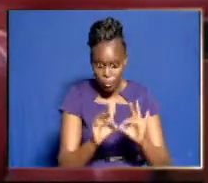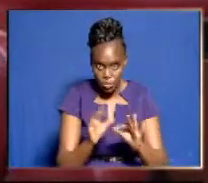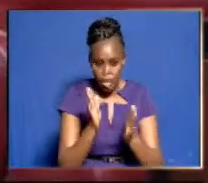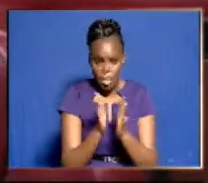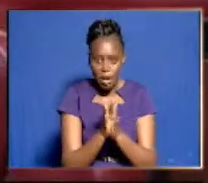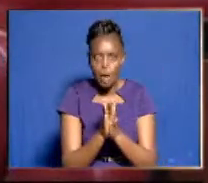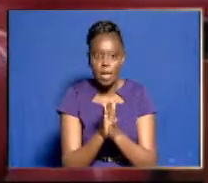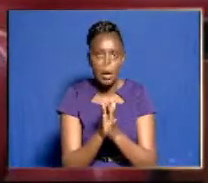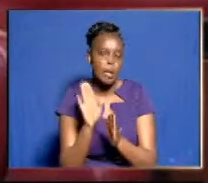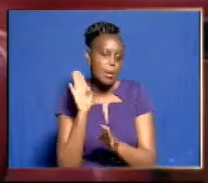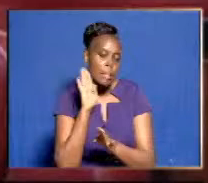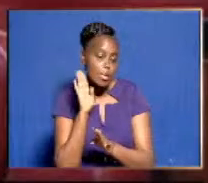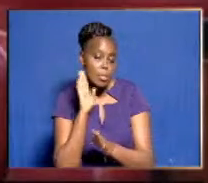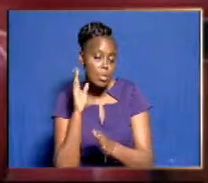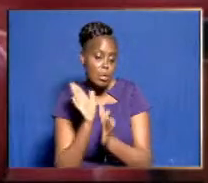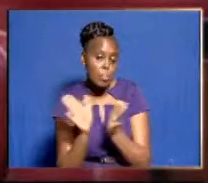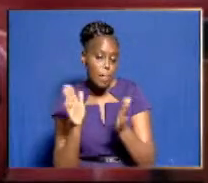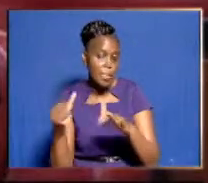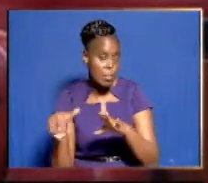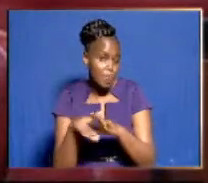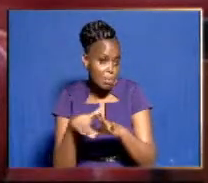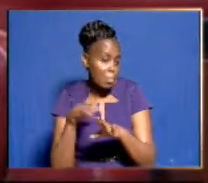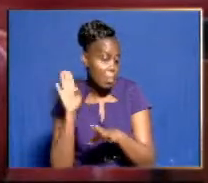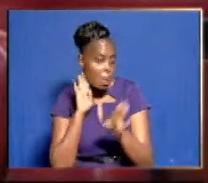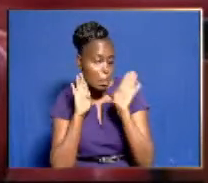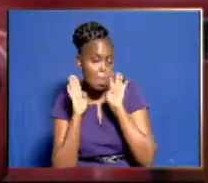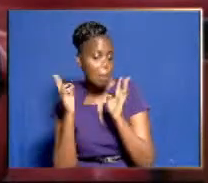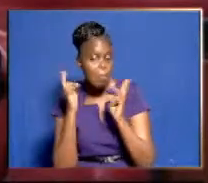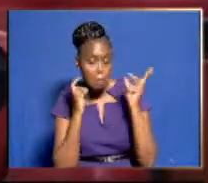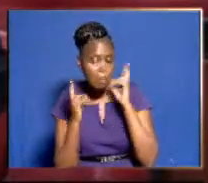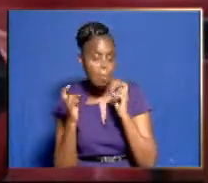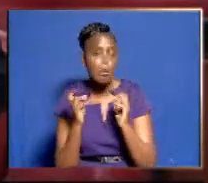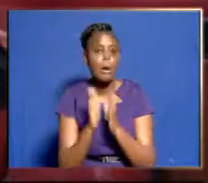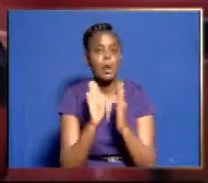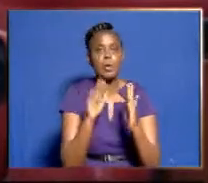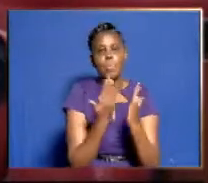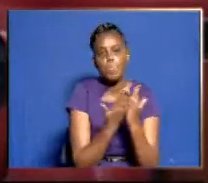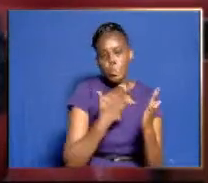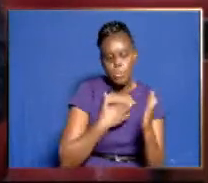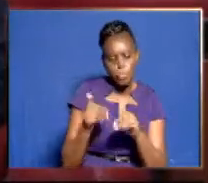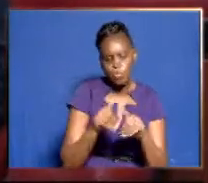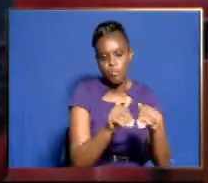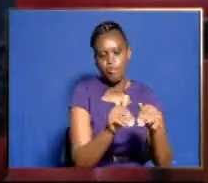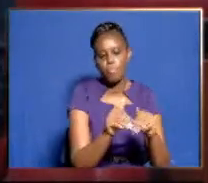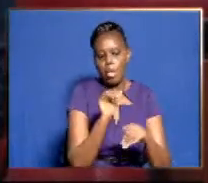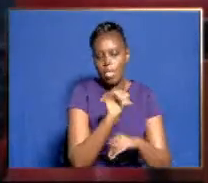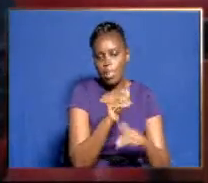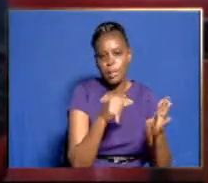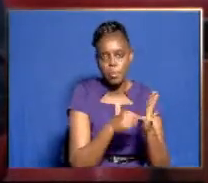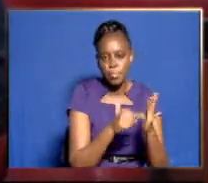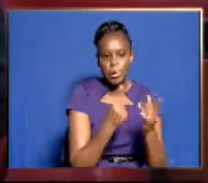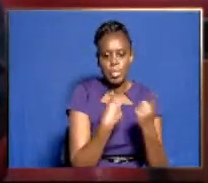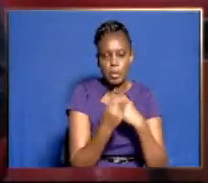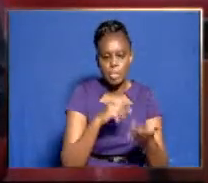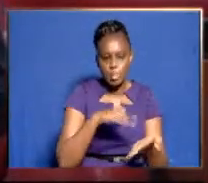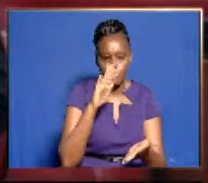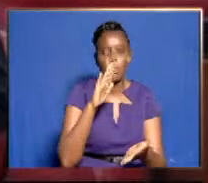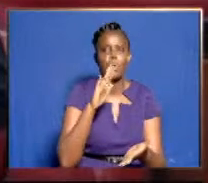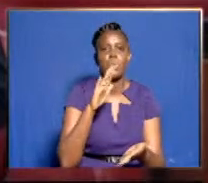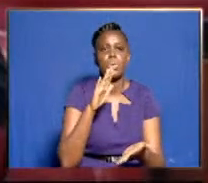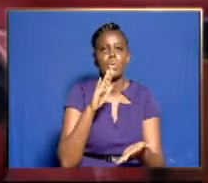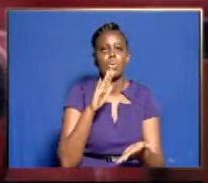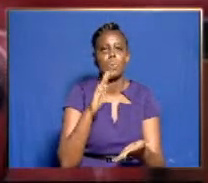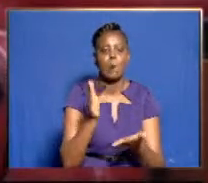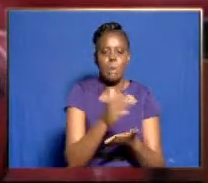have listened to as far as public participation is concerned, and what we are proposing moving forward. And at that point, we will be able to discuss into detail